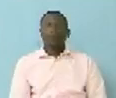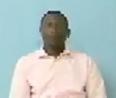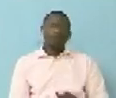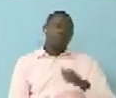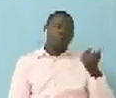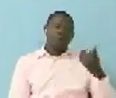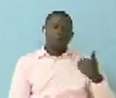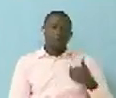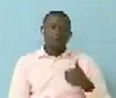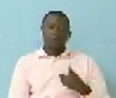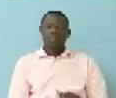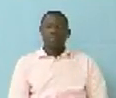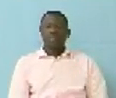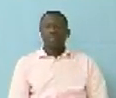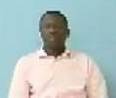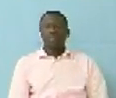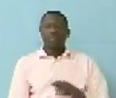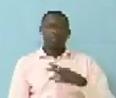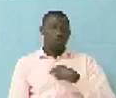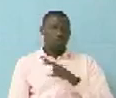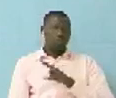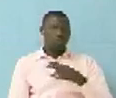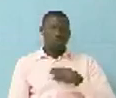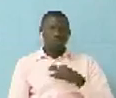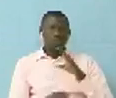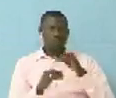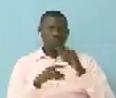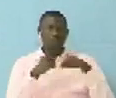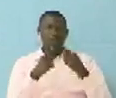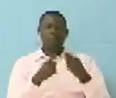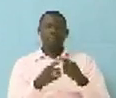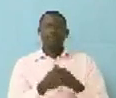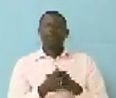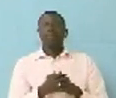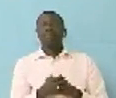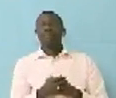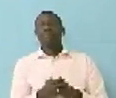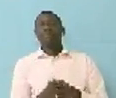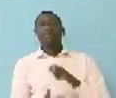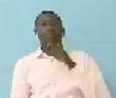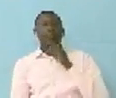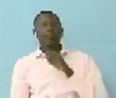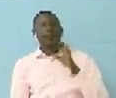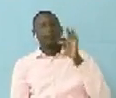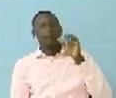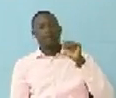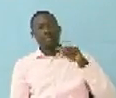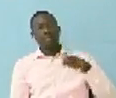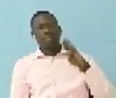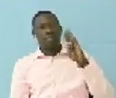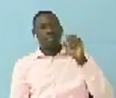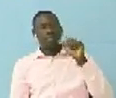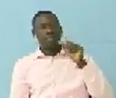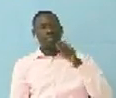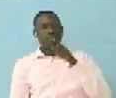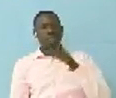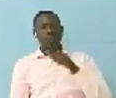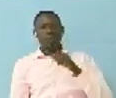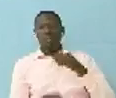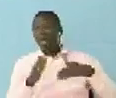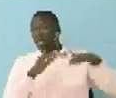people he sends, I don't want to talk on that. Mr. Tamba, you were a lieutenant